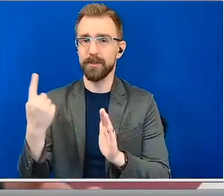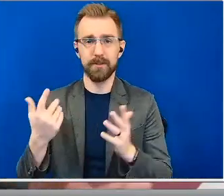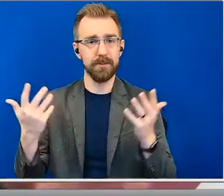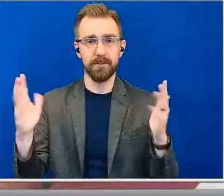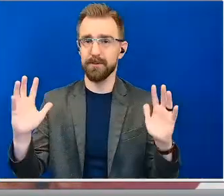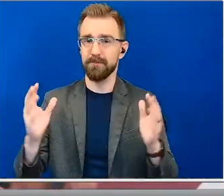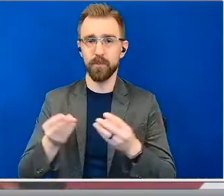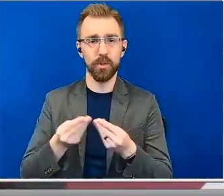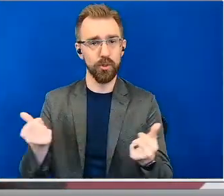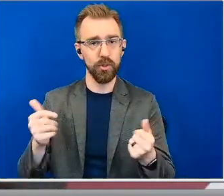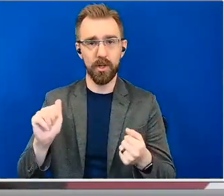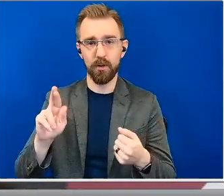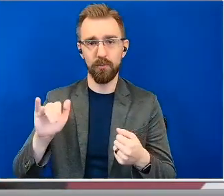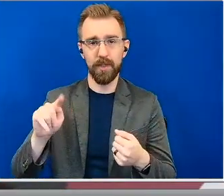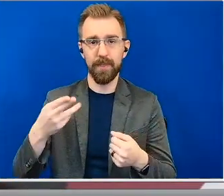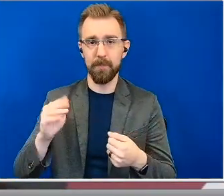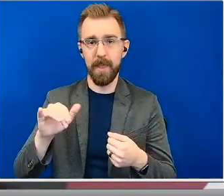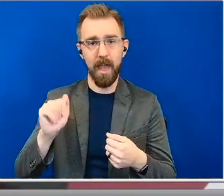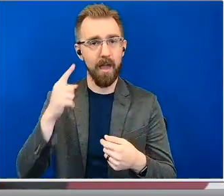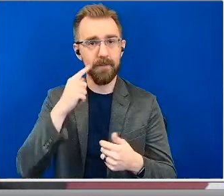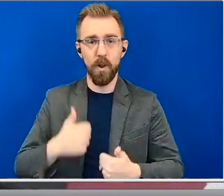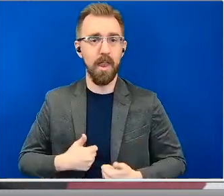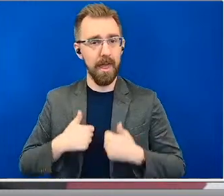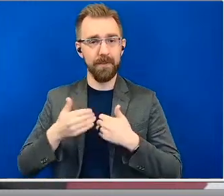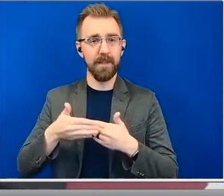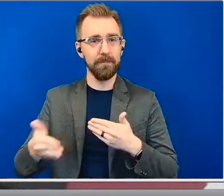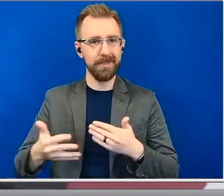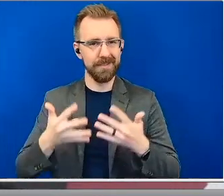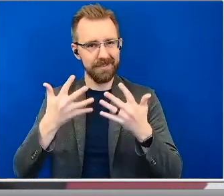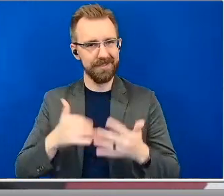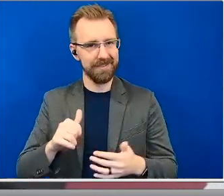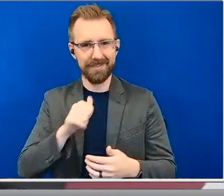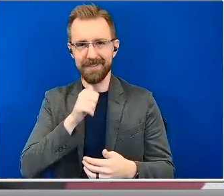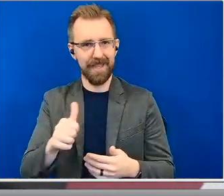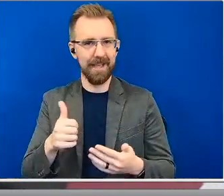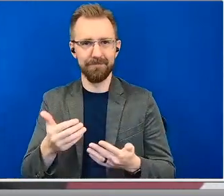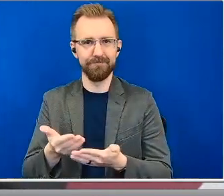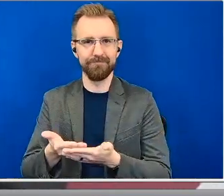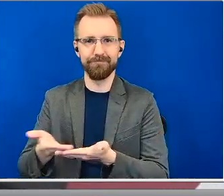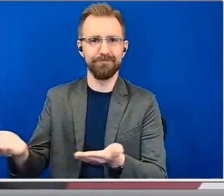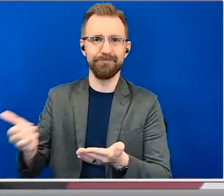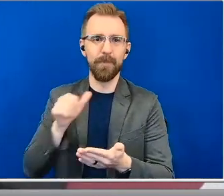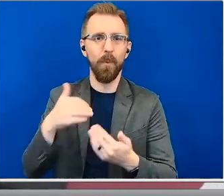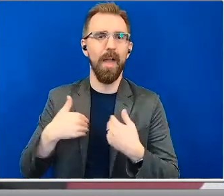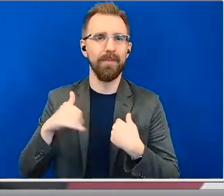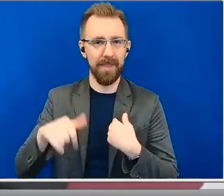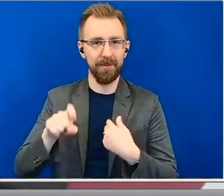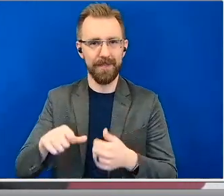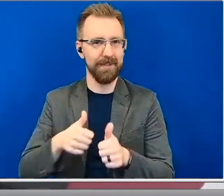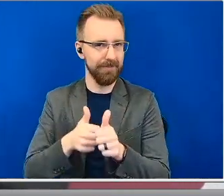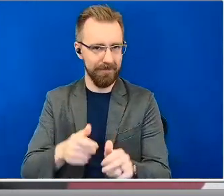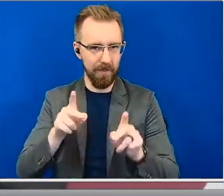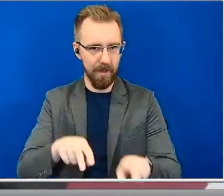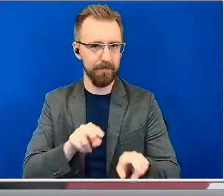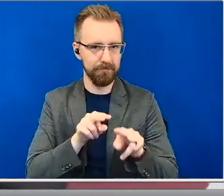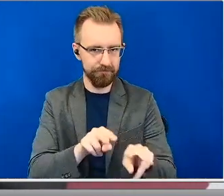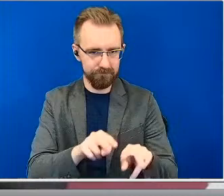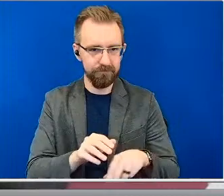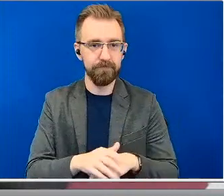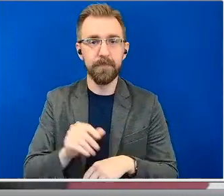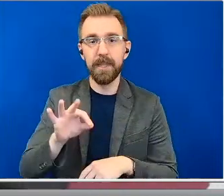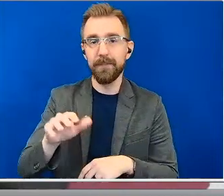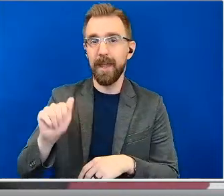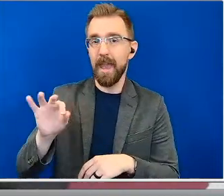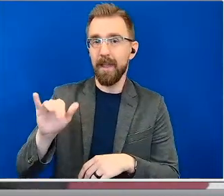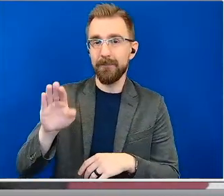your lifetime. Unfortunately, that does not exist. So he still needs a close follow-up. Right. And if it ever AFib comes back, we still have to go back